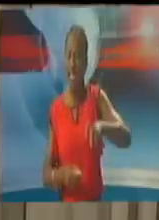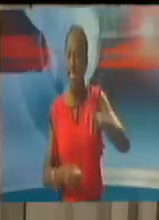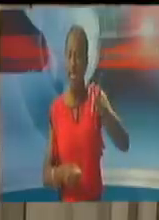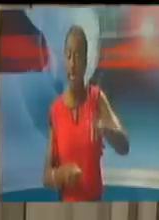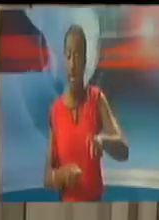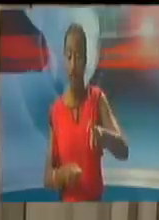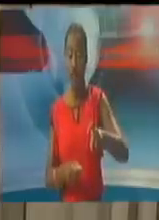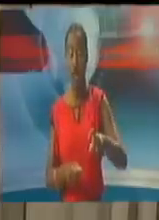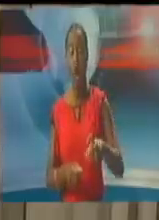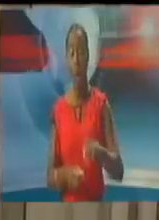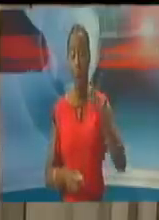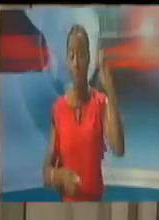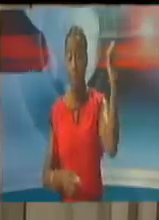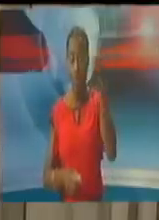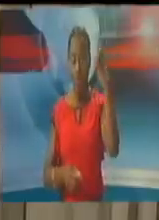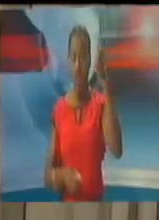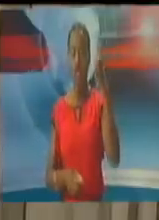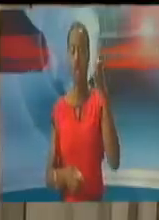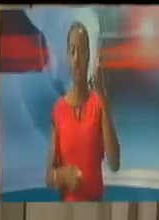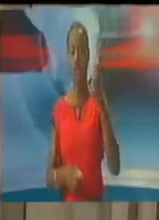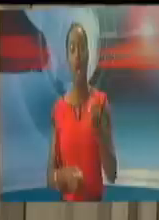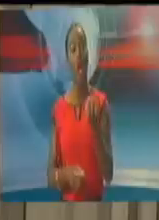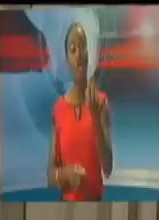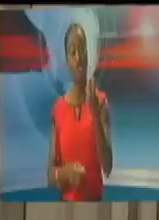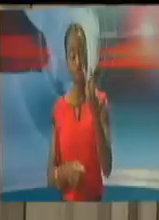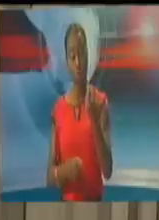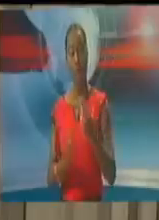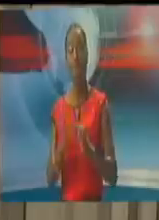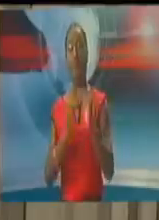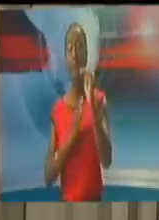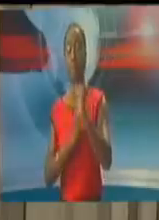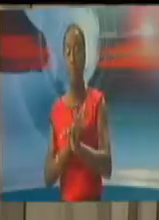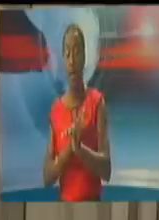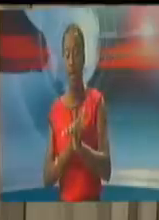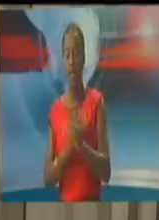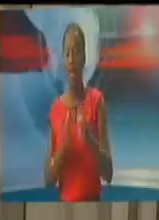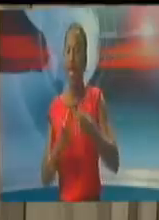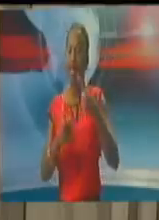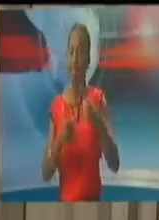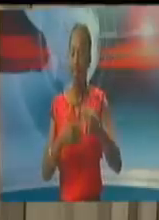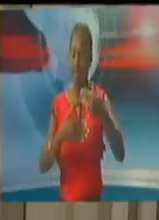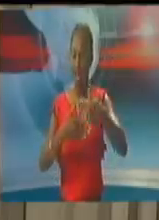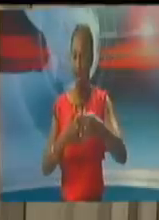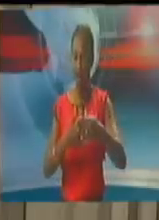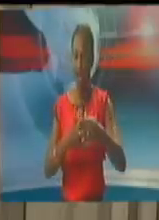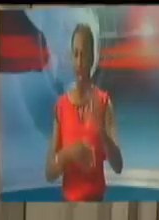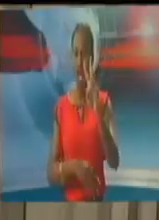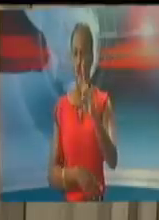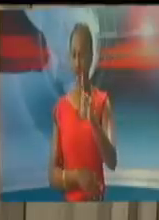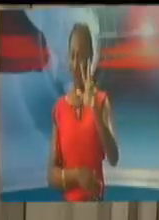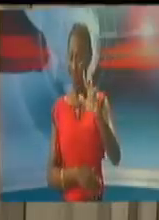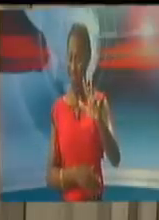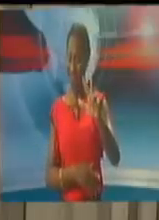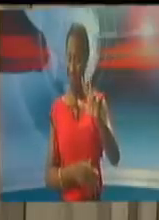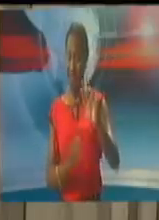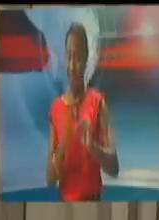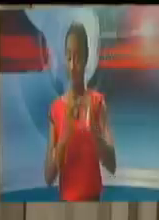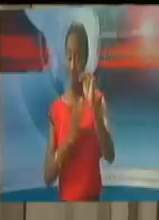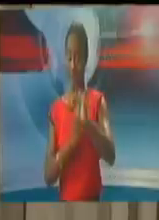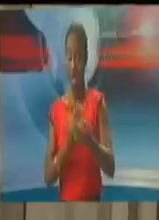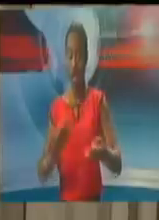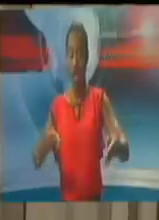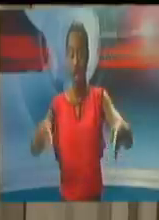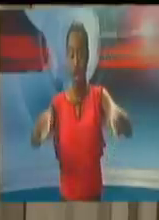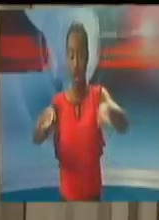or an emergency situation on the 12th of March. Our borders were eventually closed on the 23rd of March, midnight